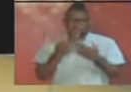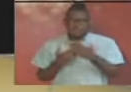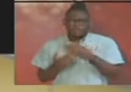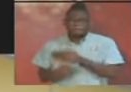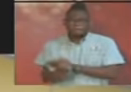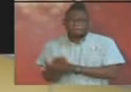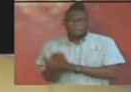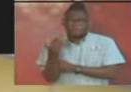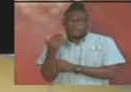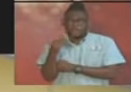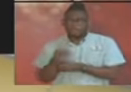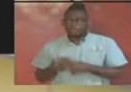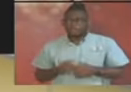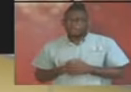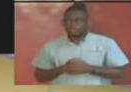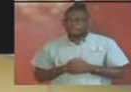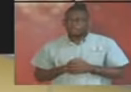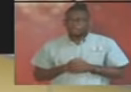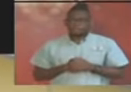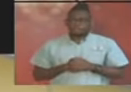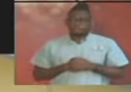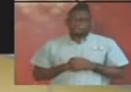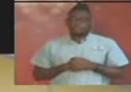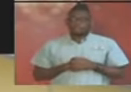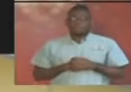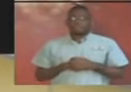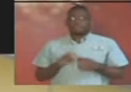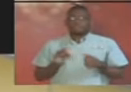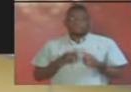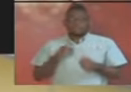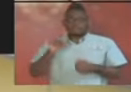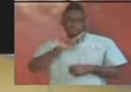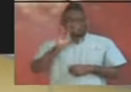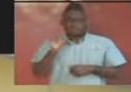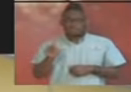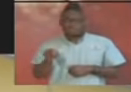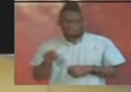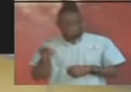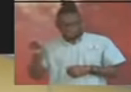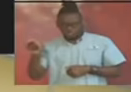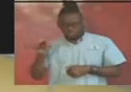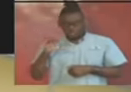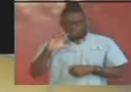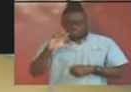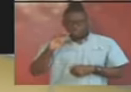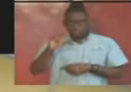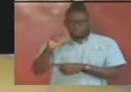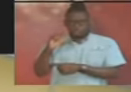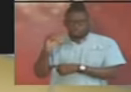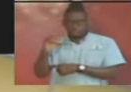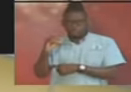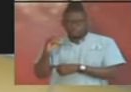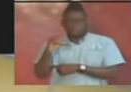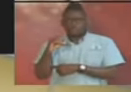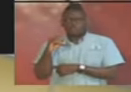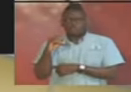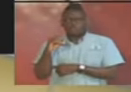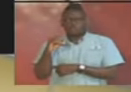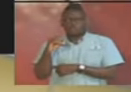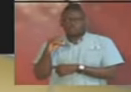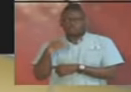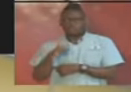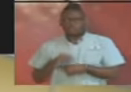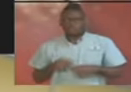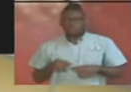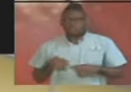TV6 here. The first question, Dr. Parasram, I've noted how well home isolation or persons